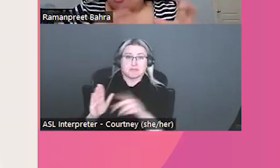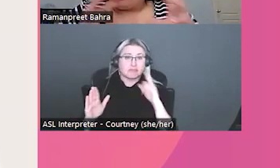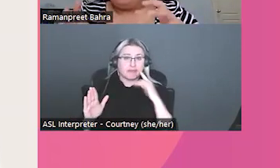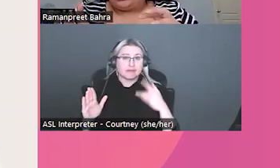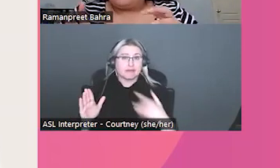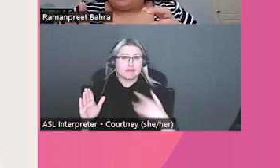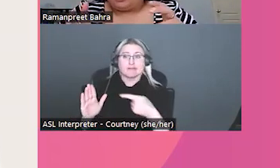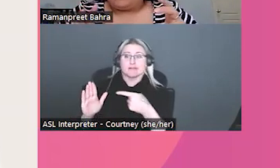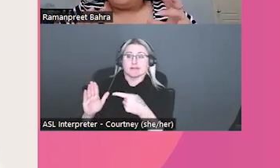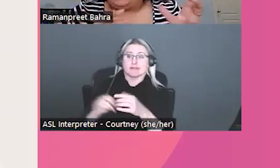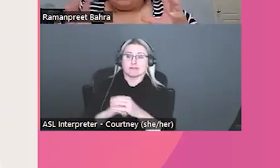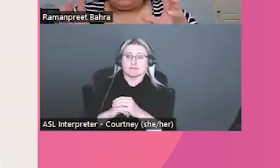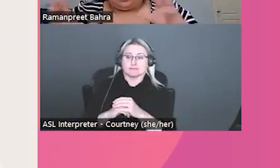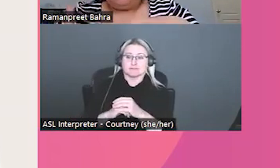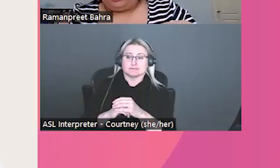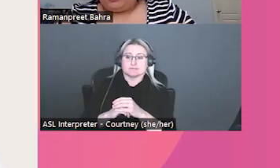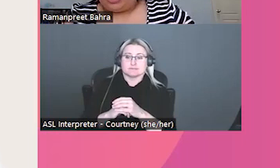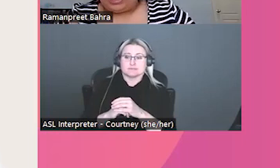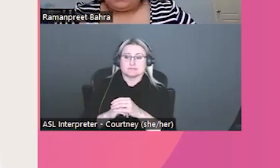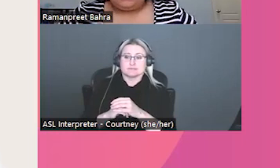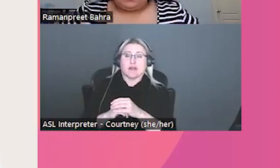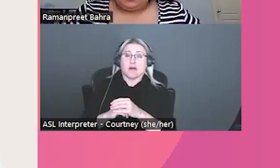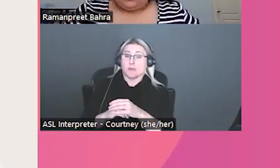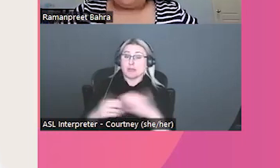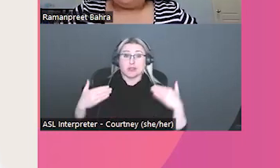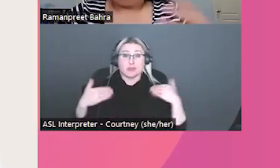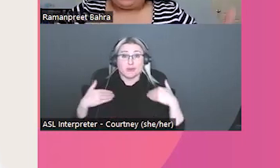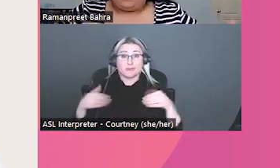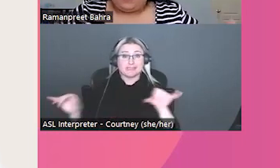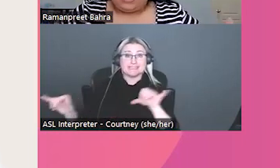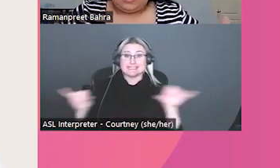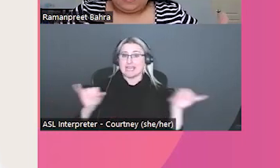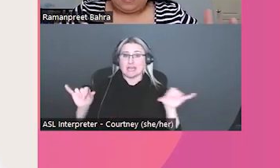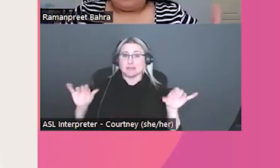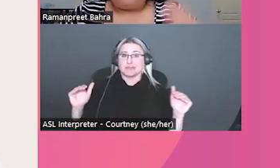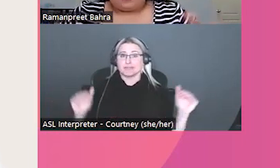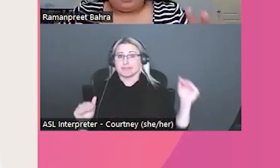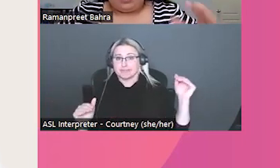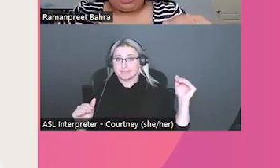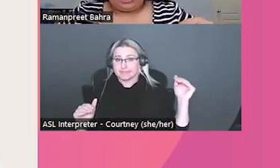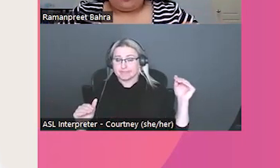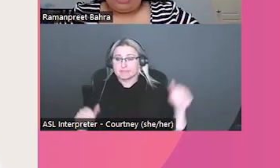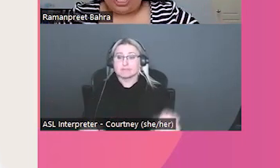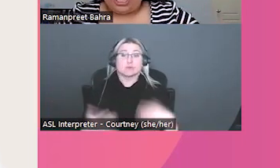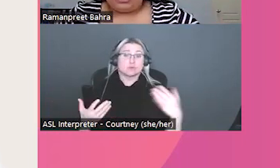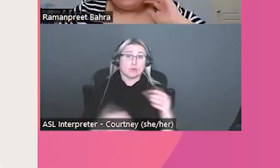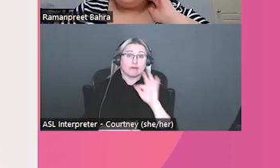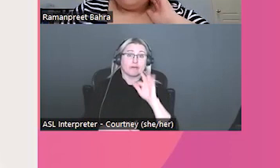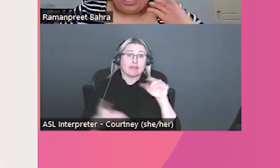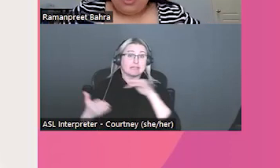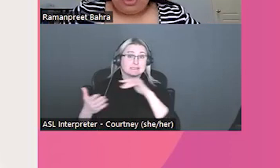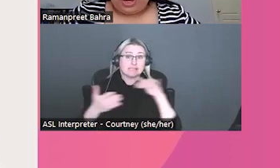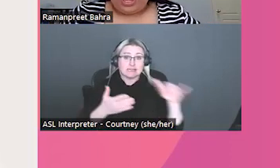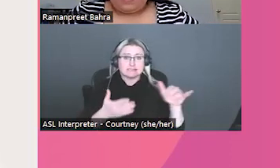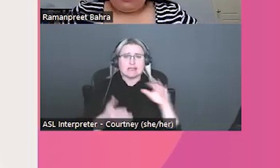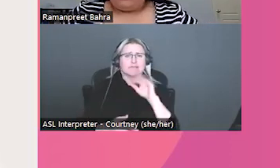that object that is then dehumanized. So fat studies as a fat liberation project